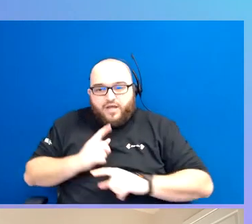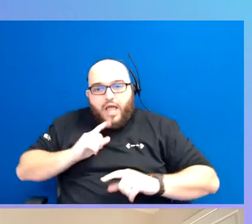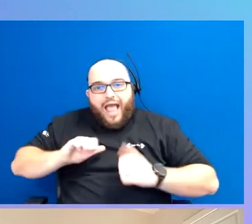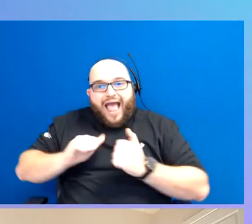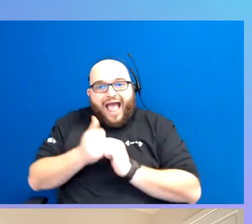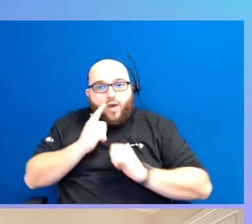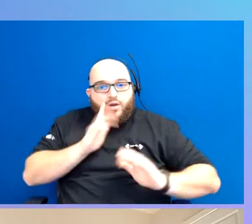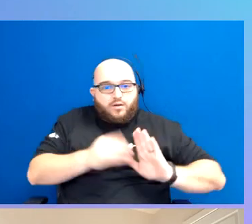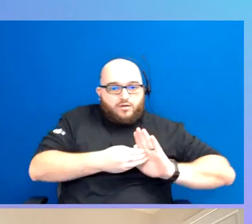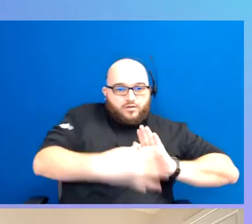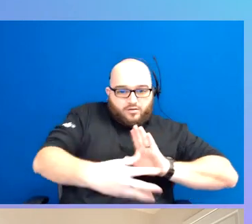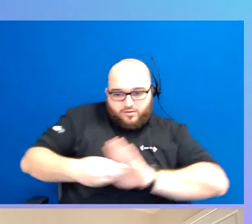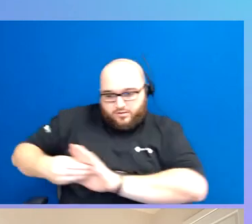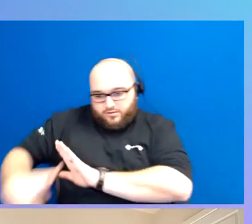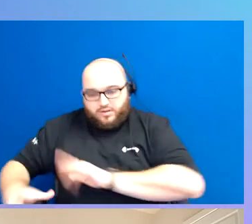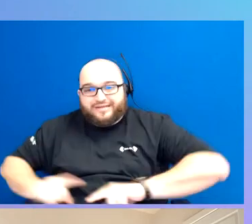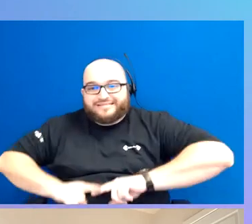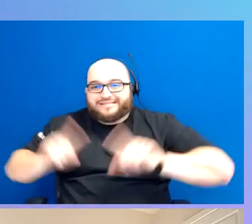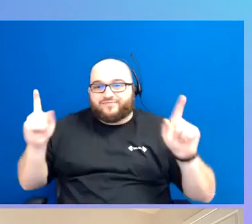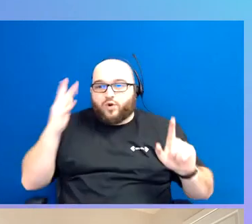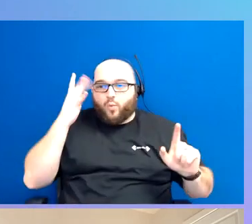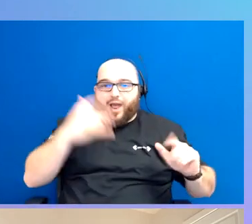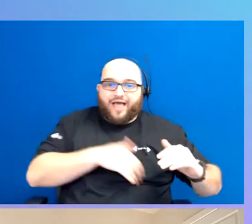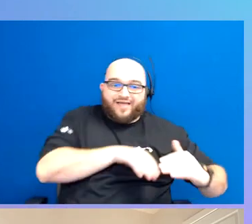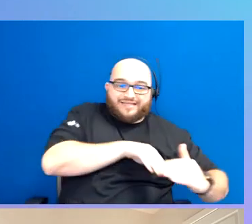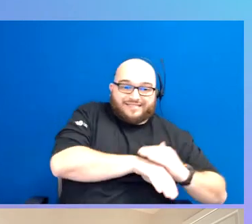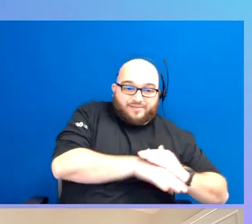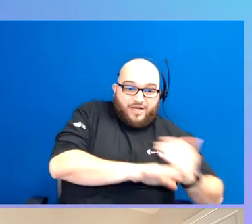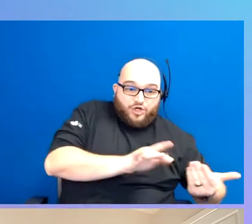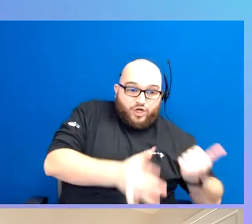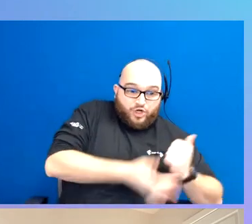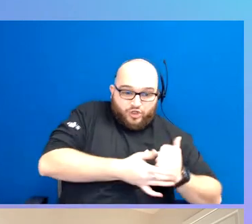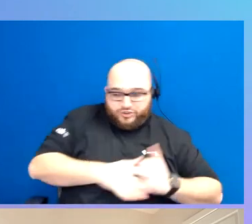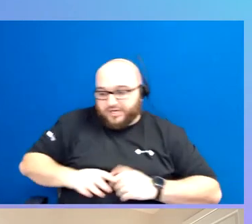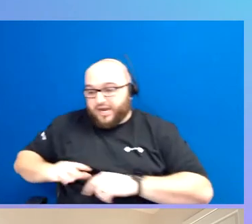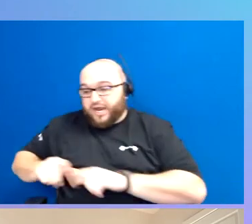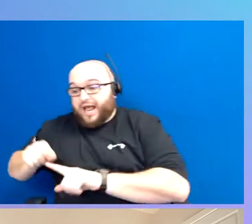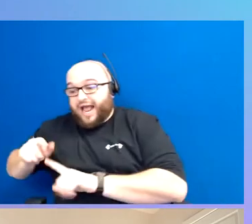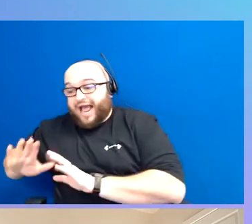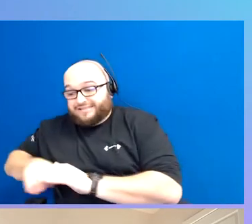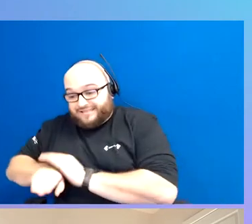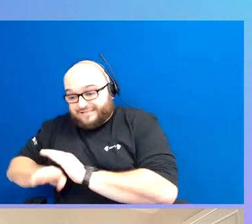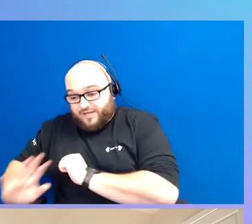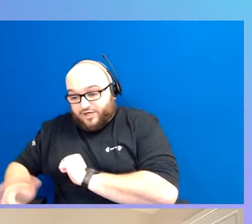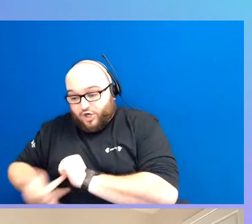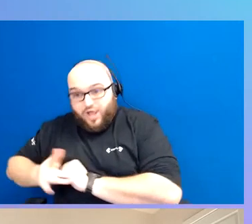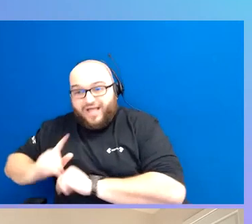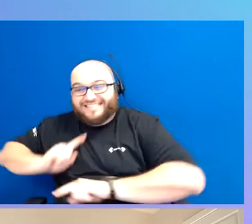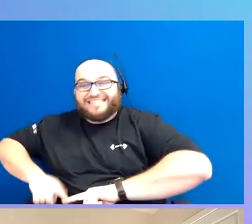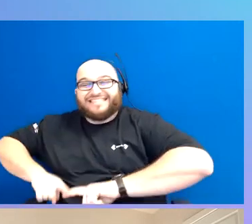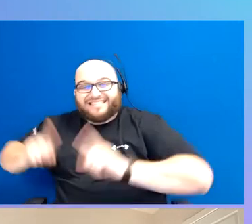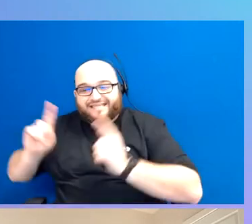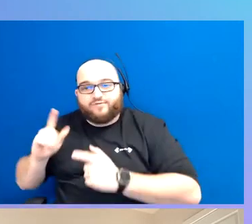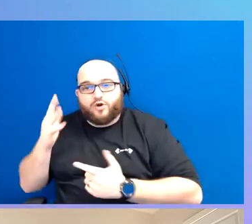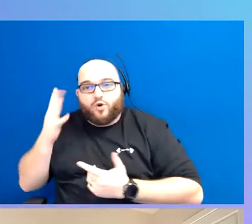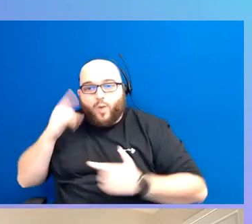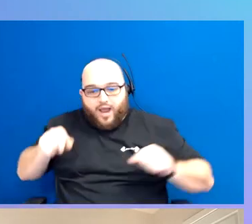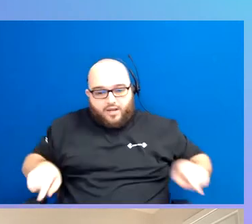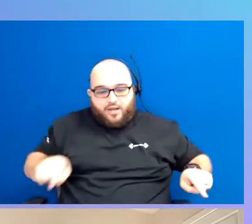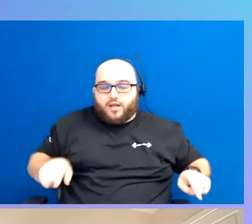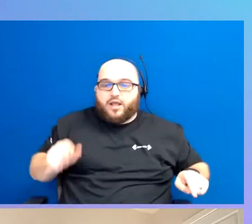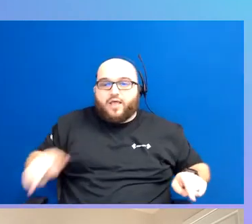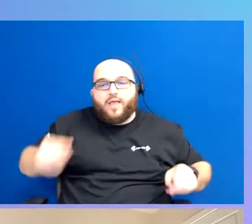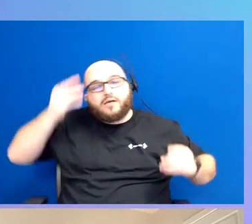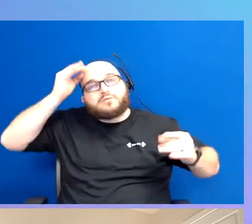the way in which the iOS accessibility technology looks at the web page is totally different from the way